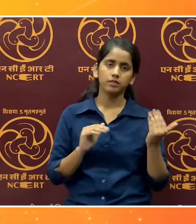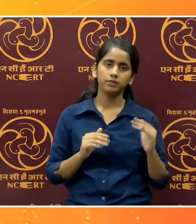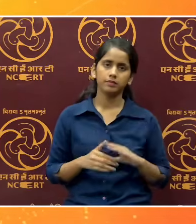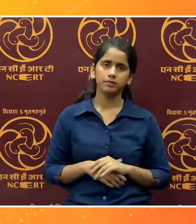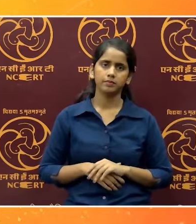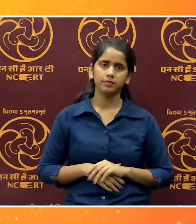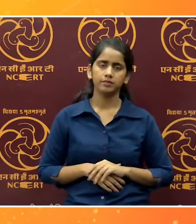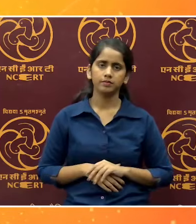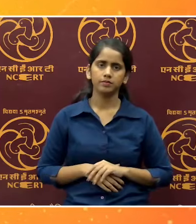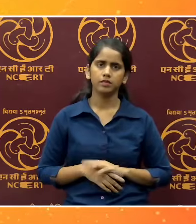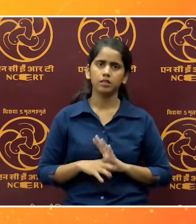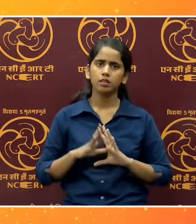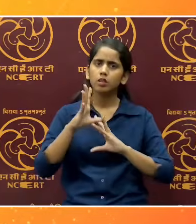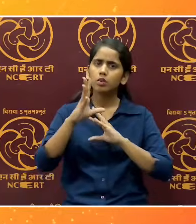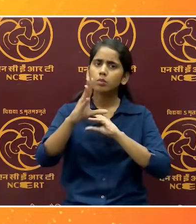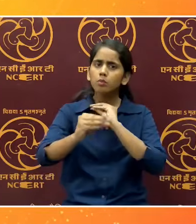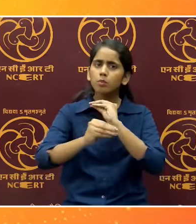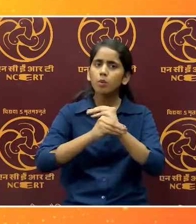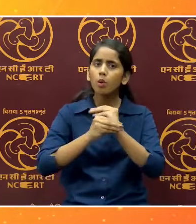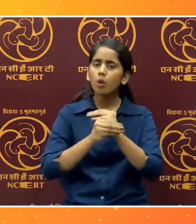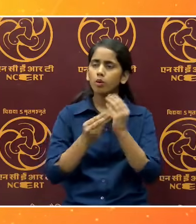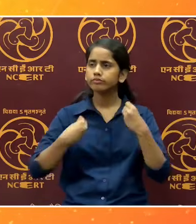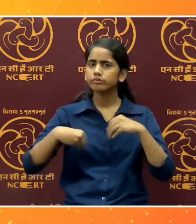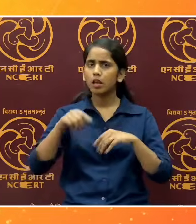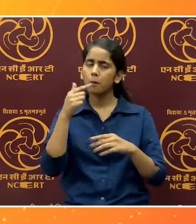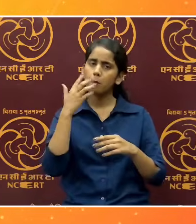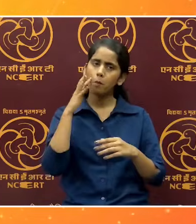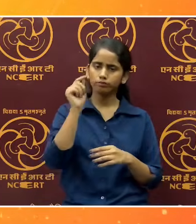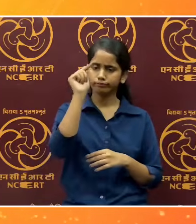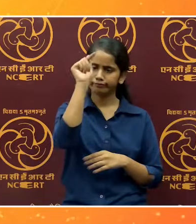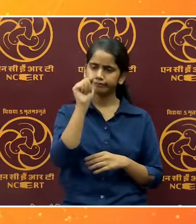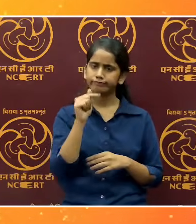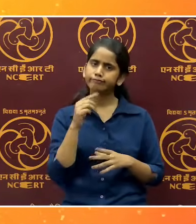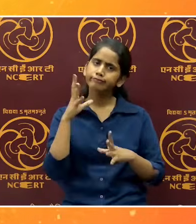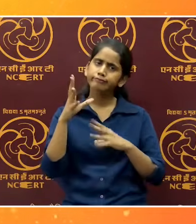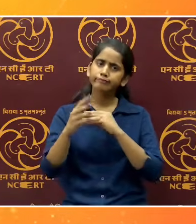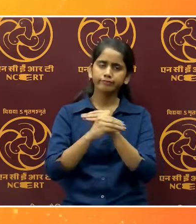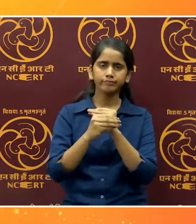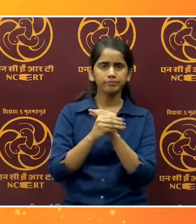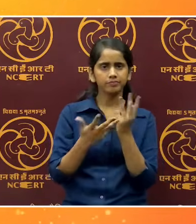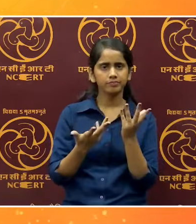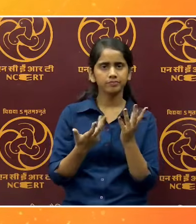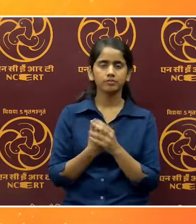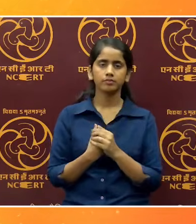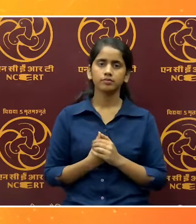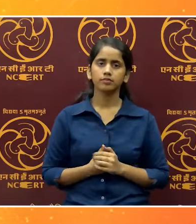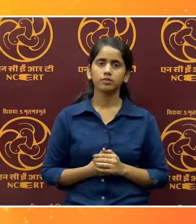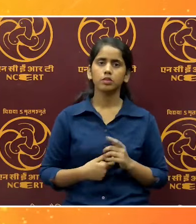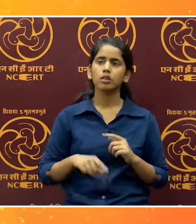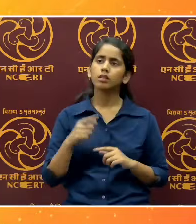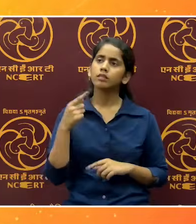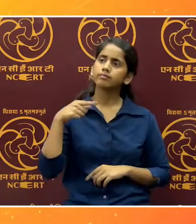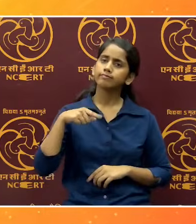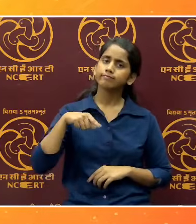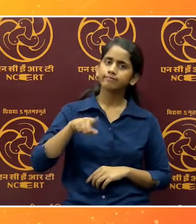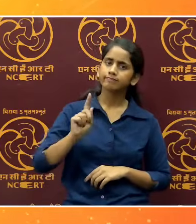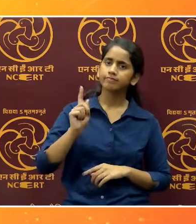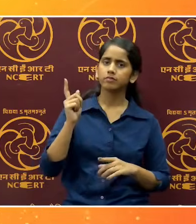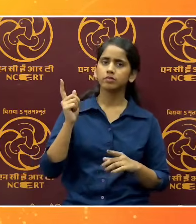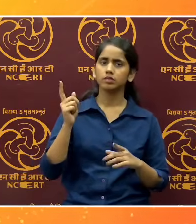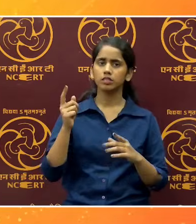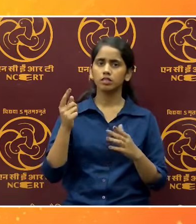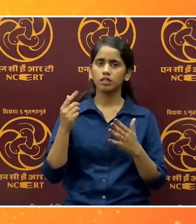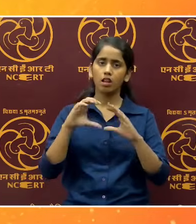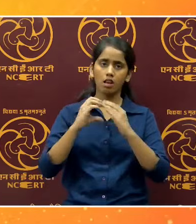can also add more options here, right? Yes, ma'am. More options could be added. You can change it according to the need of